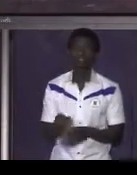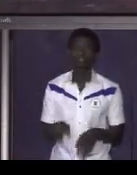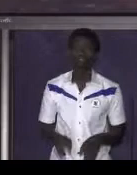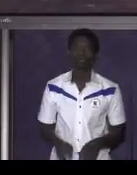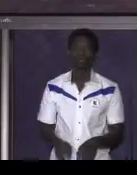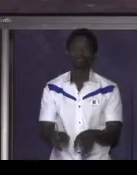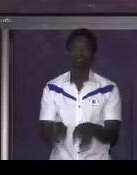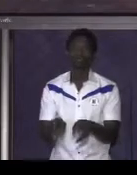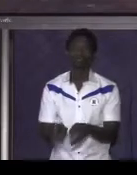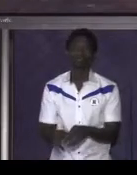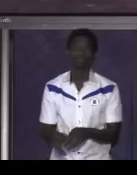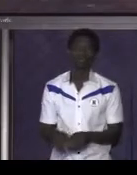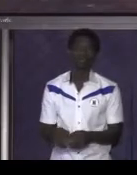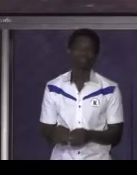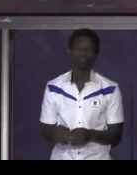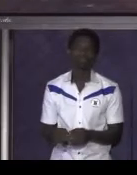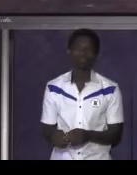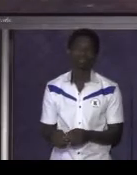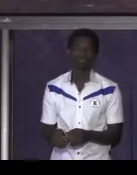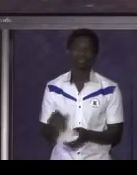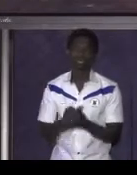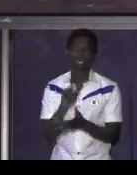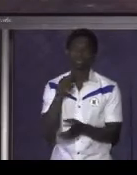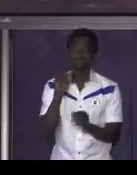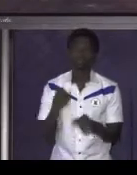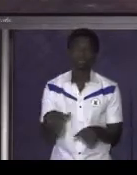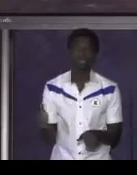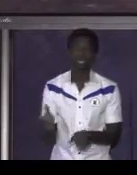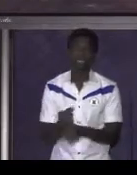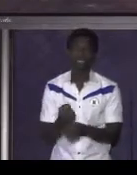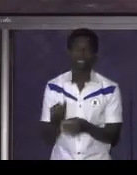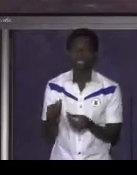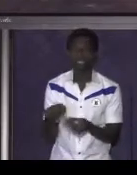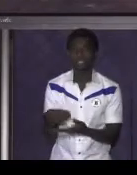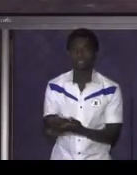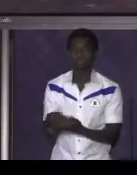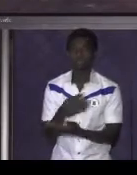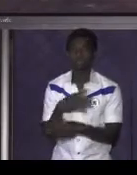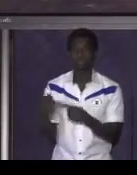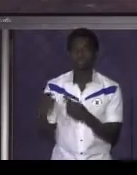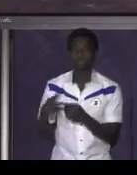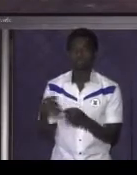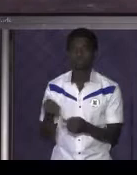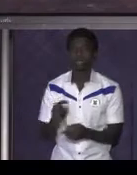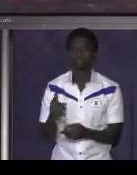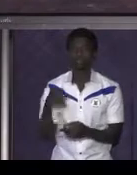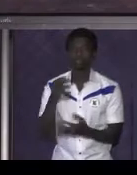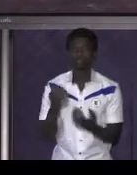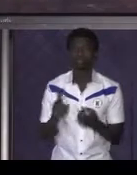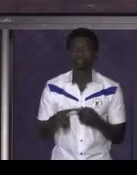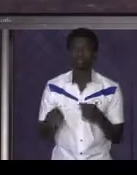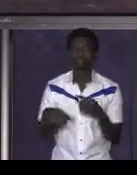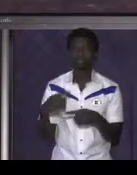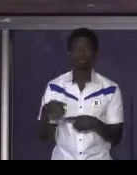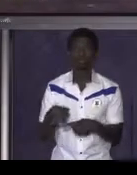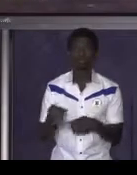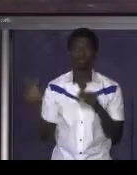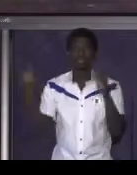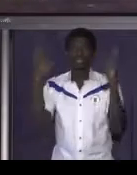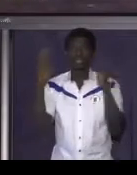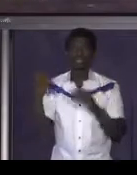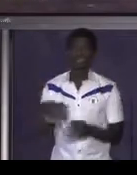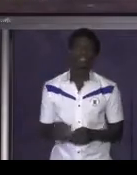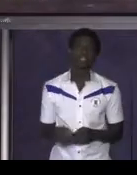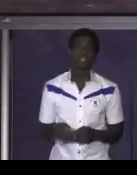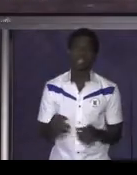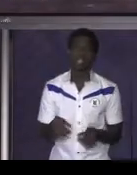road transportation that you can take little money and you go to anywhere you want to go, but air transportation